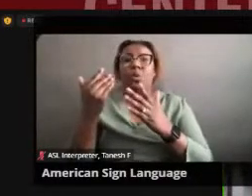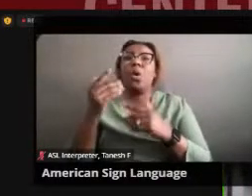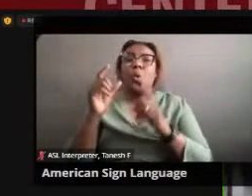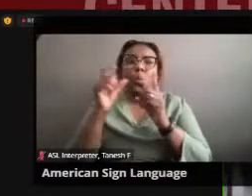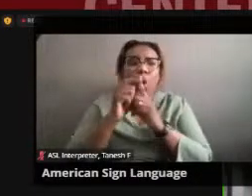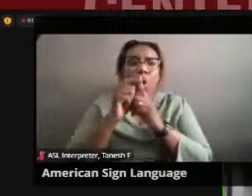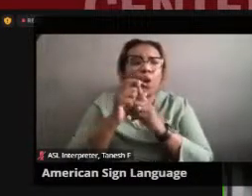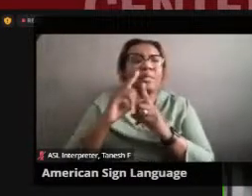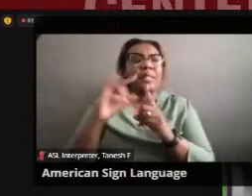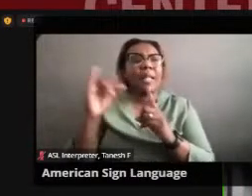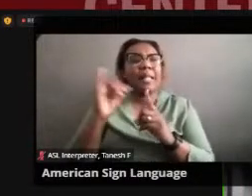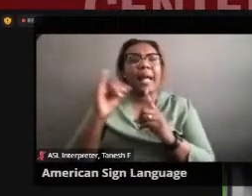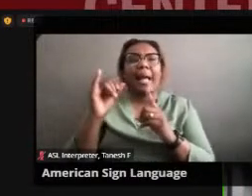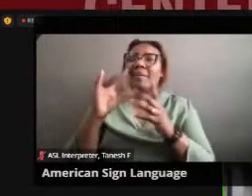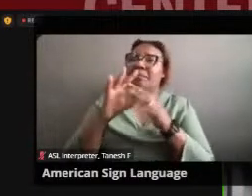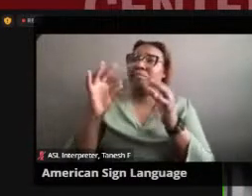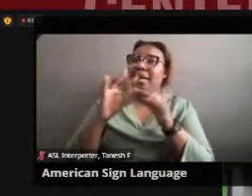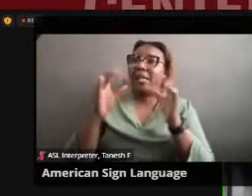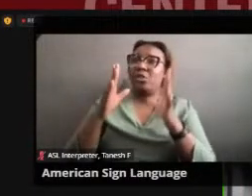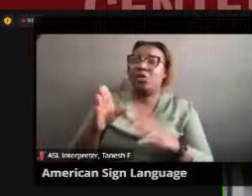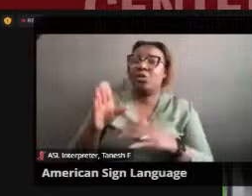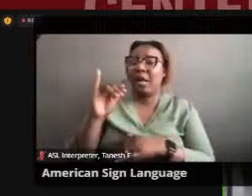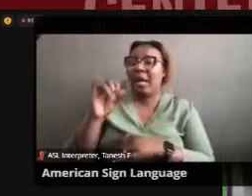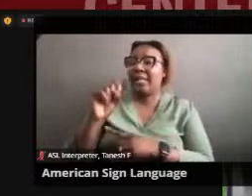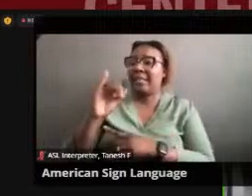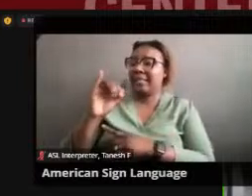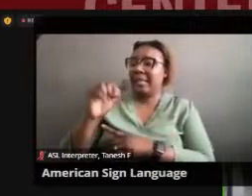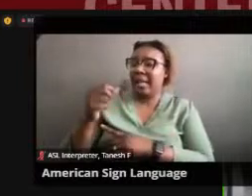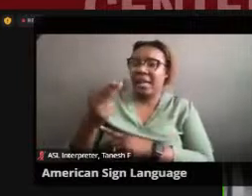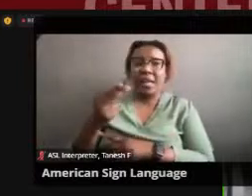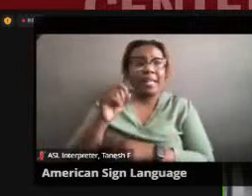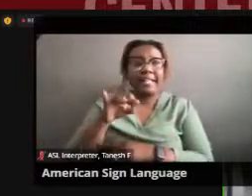messenger Isaiah's mouth. If you don't believe,